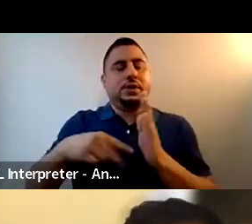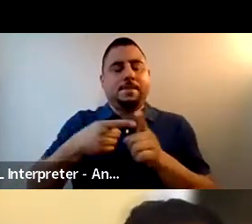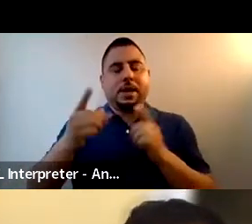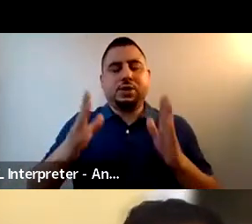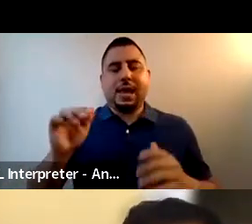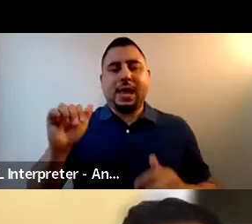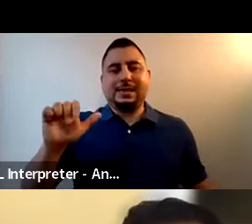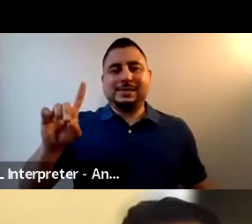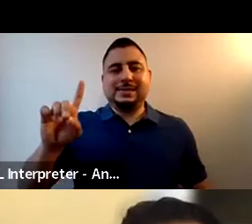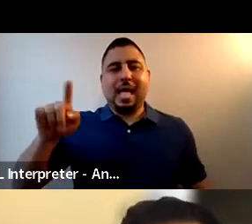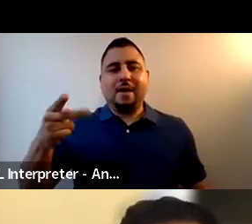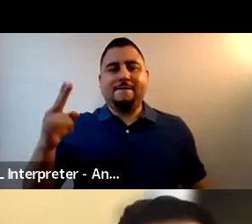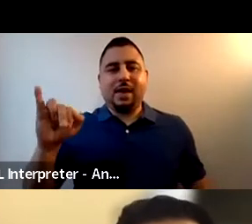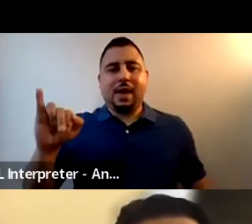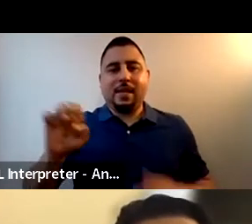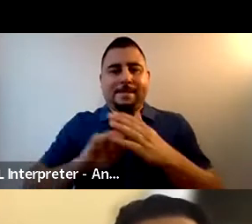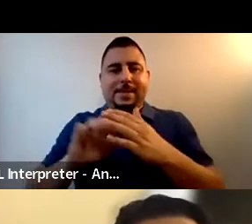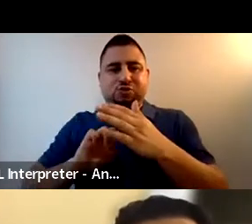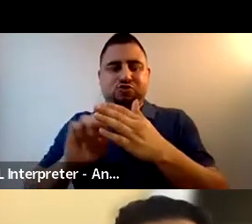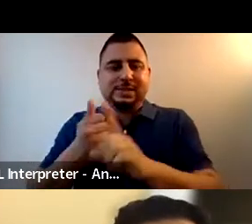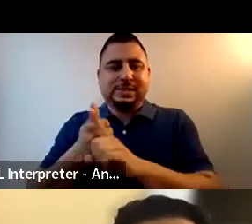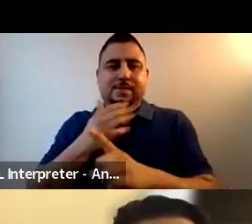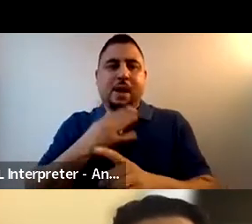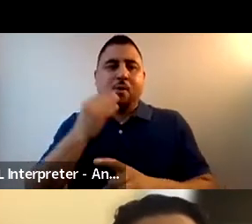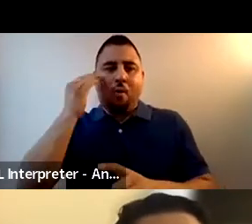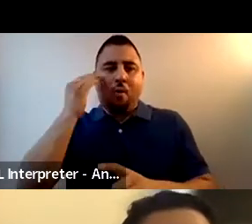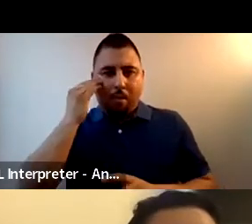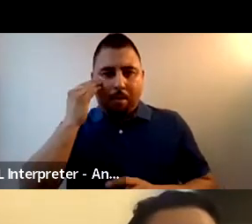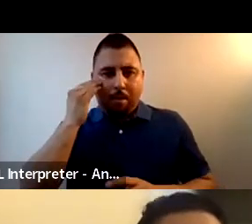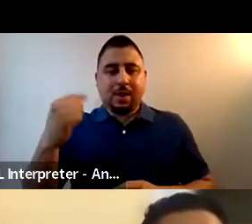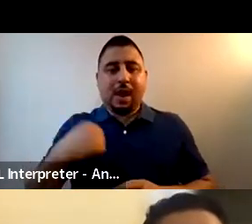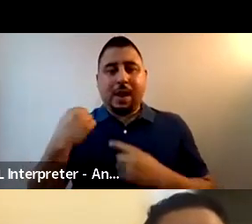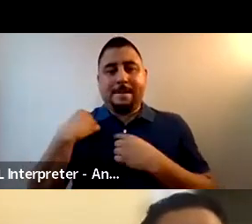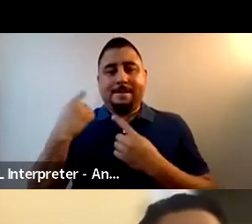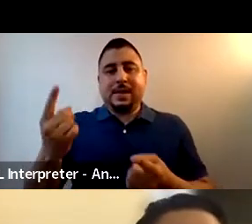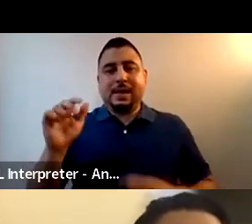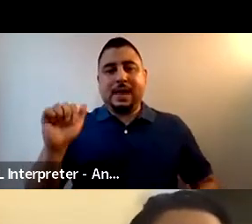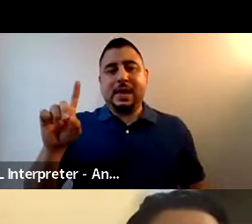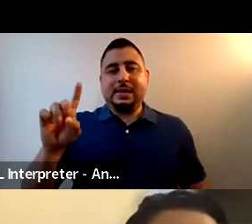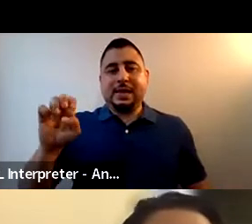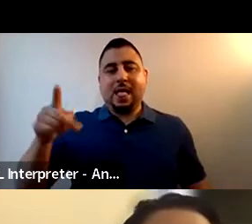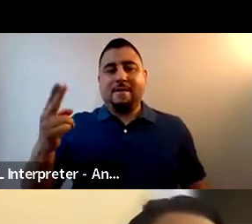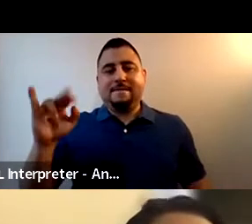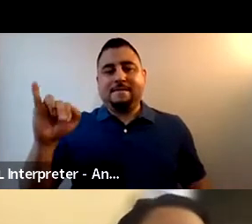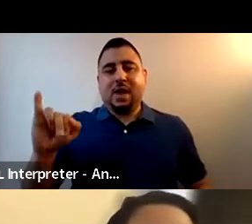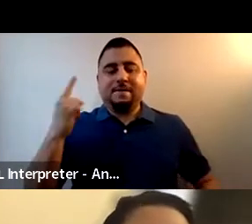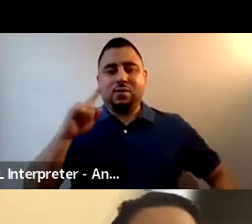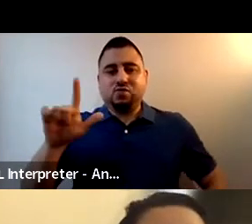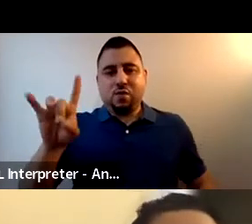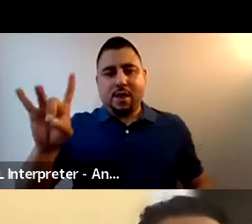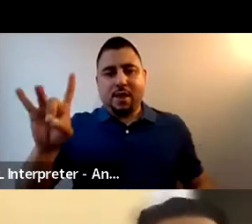Adelphi Elementary. Adelphi Elementary is my home. I have been at Adelphi for 28 years.